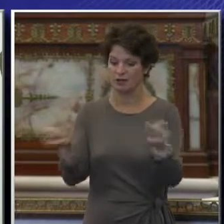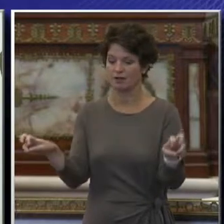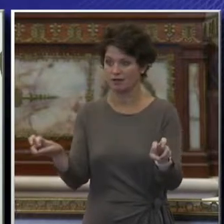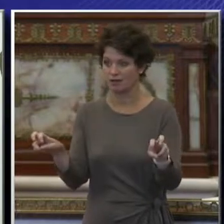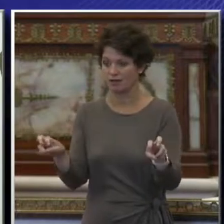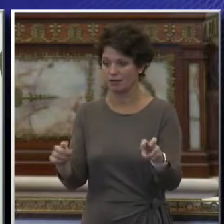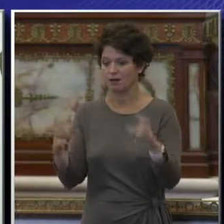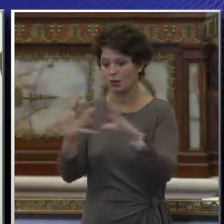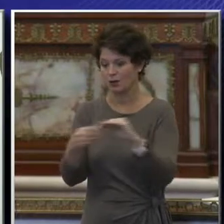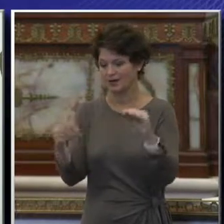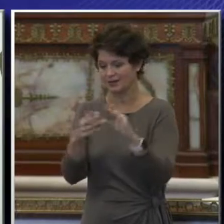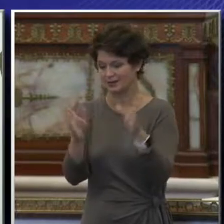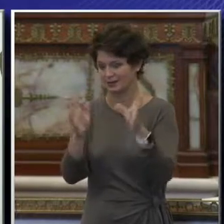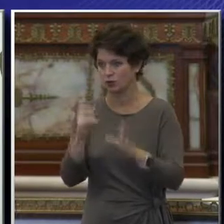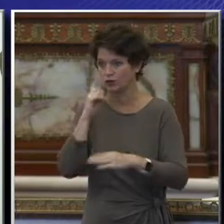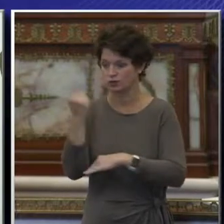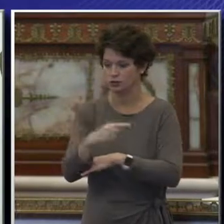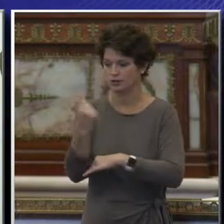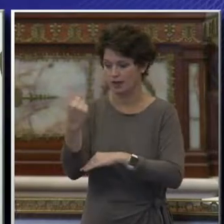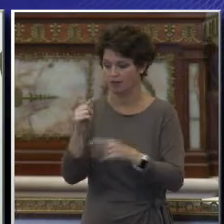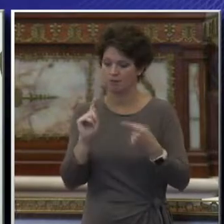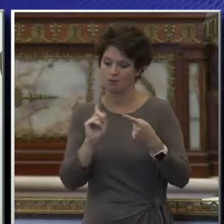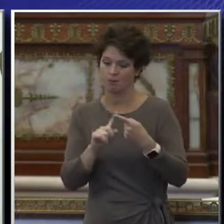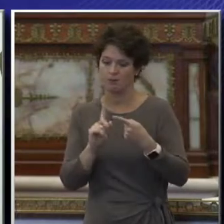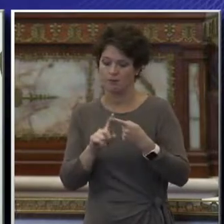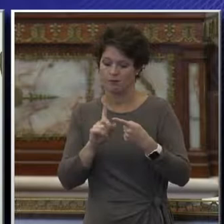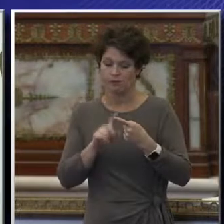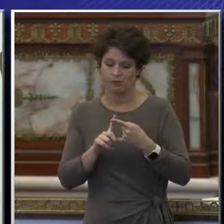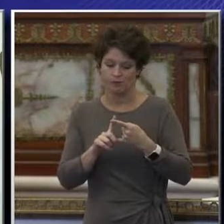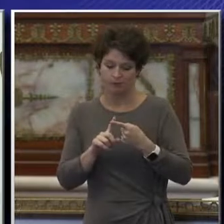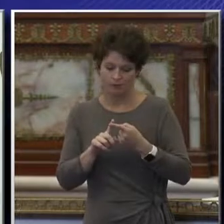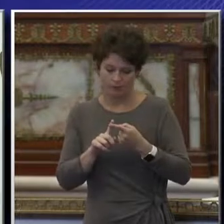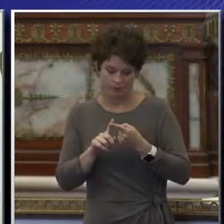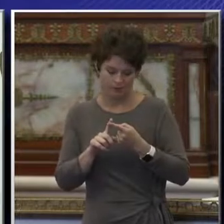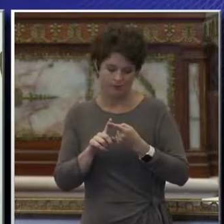of witnesses that we have to testify this afternoon?